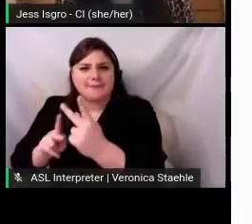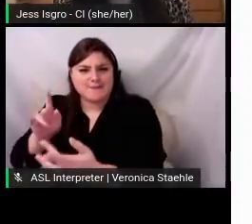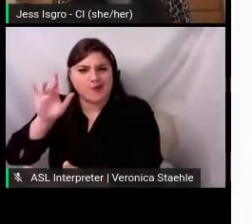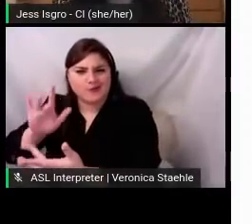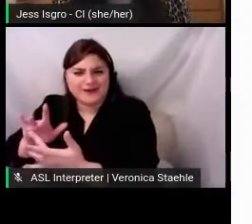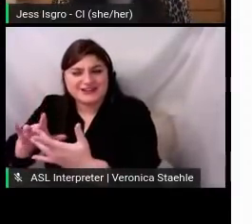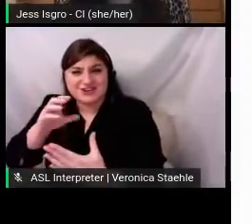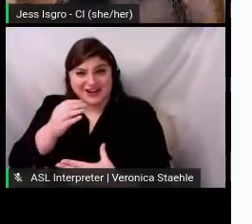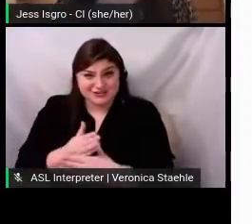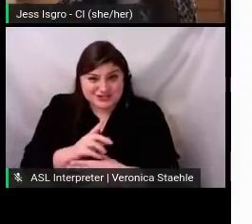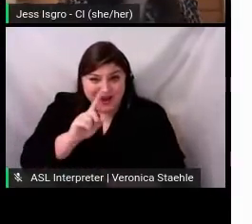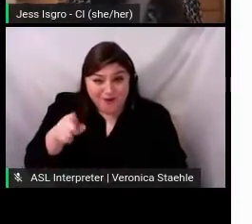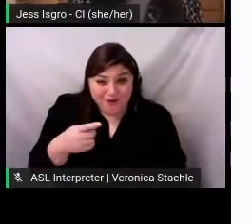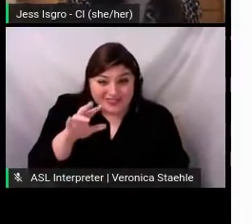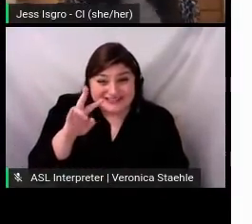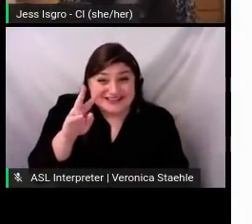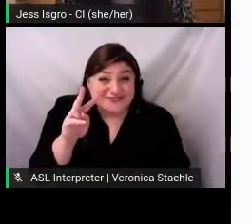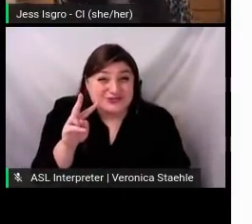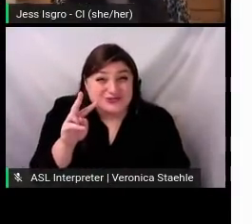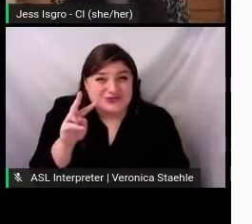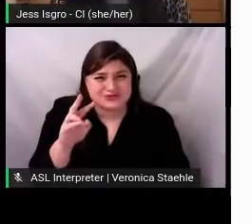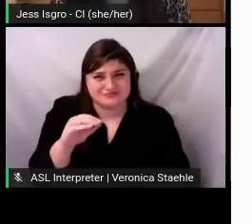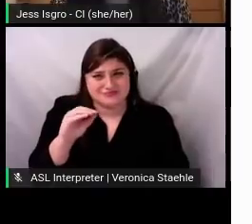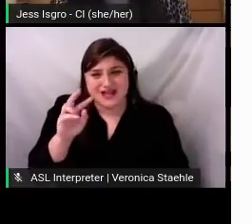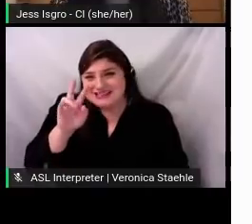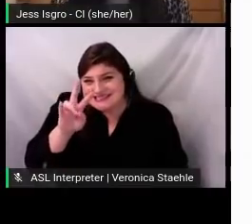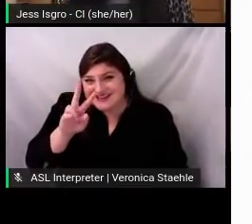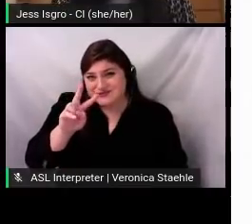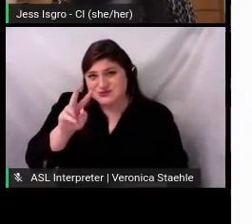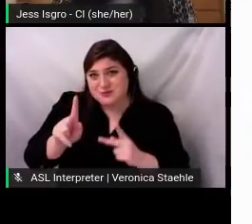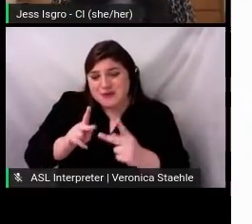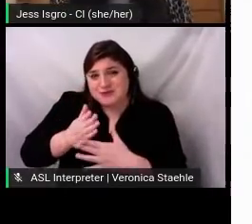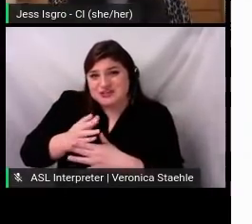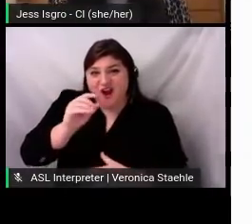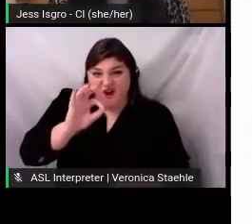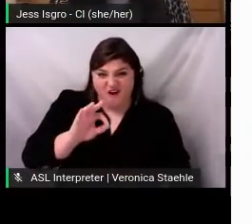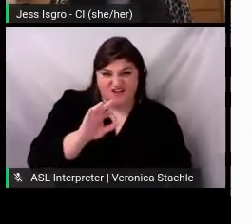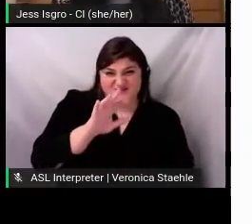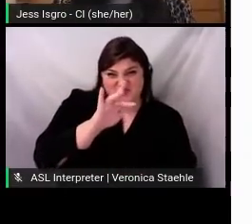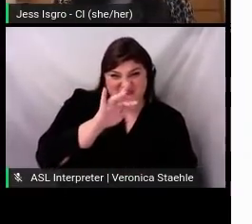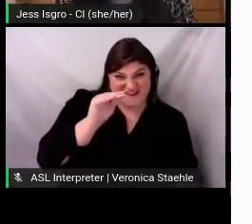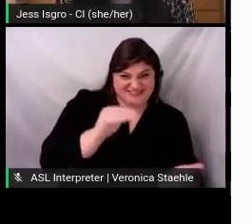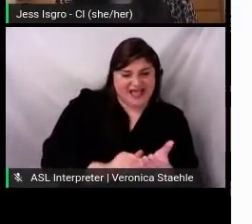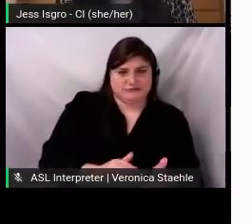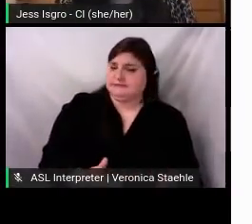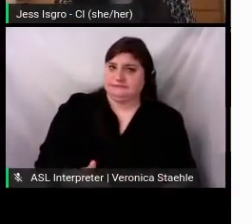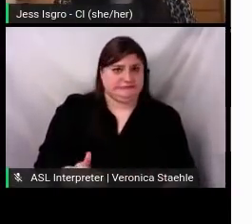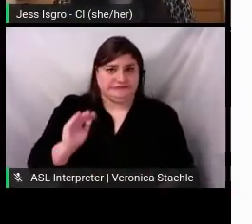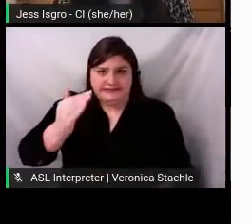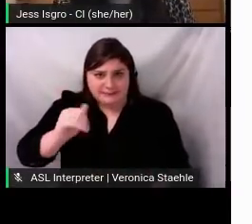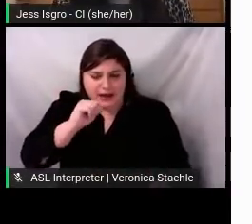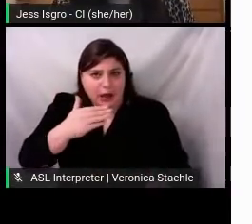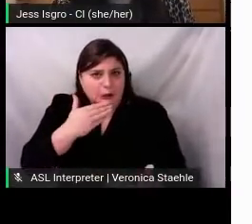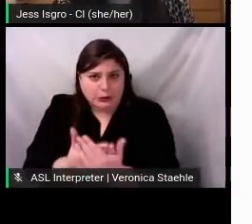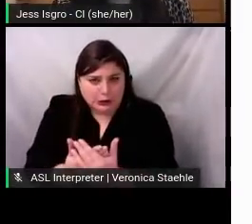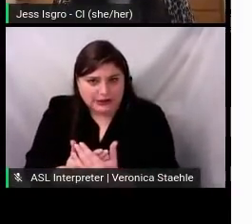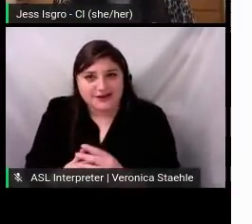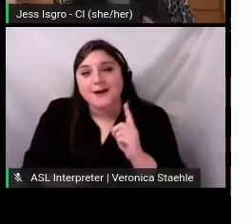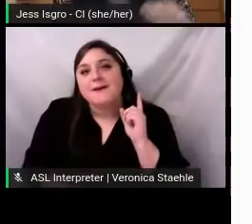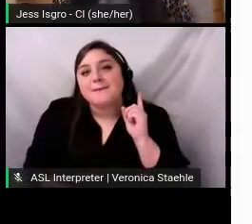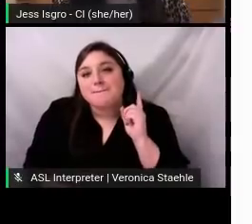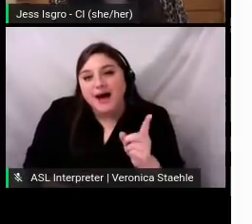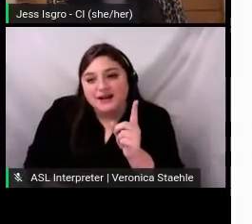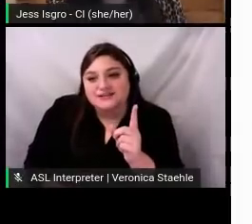was shared a whole lot for 25,000 reach, only 72 people shared. But where you really start to contextualize this is in the percentage